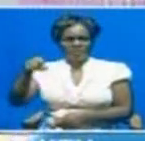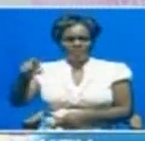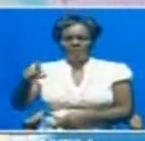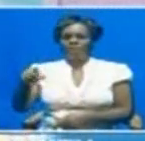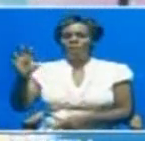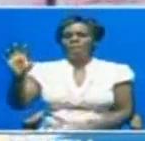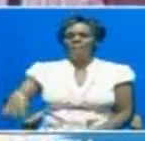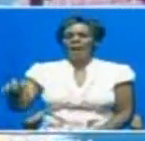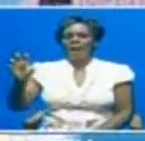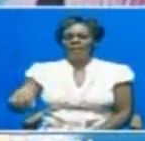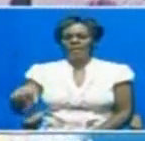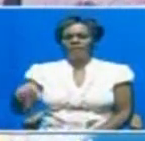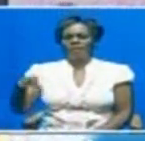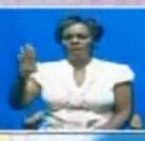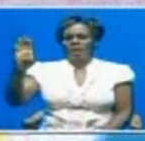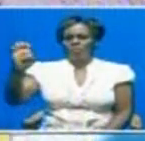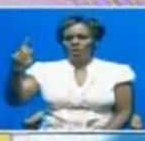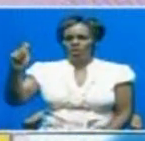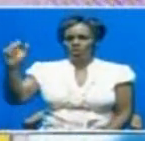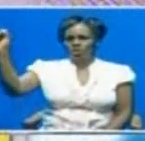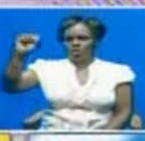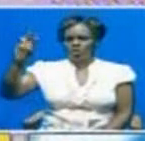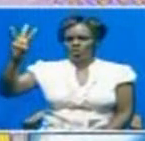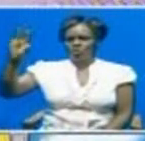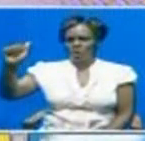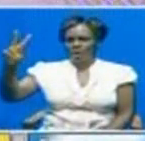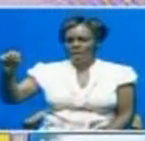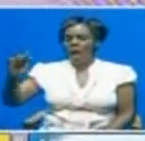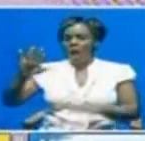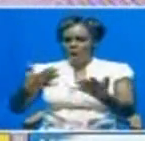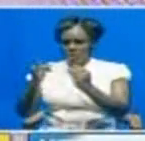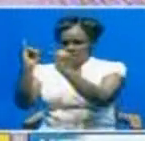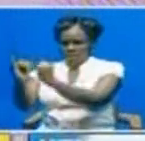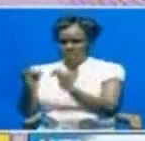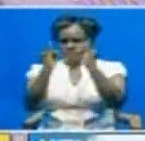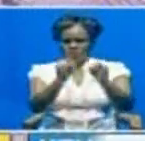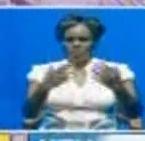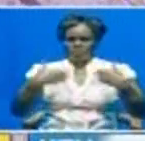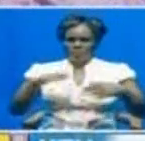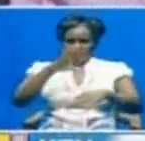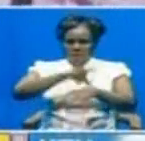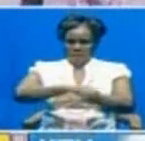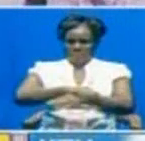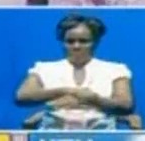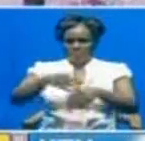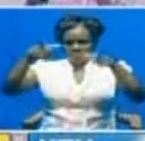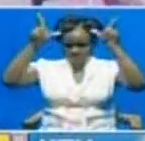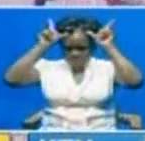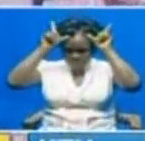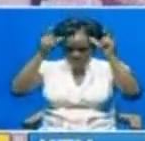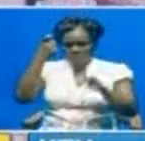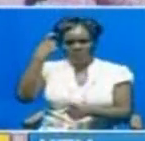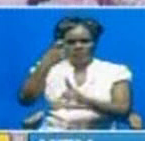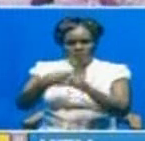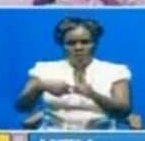the market, either Botswana Meat Commission or individual people buying bulls for production,